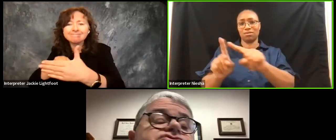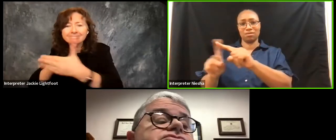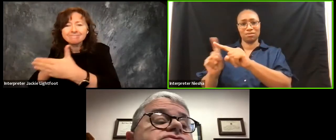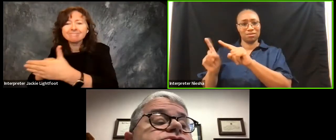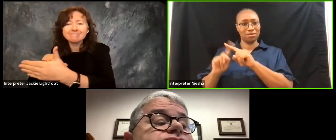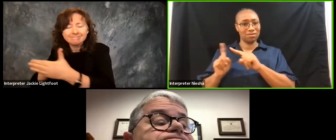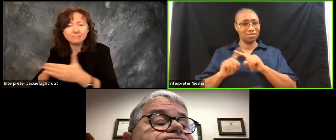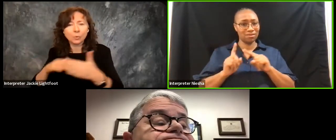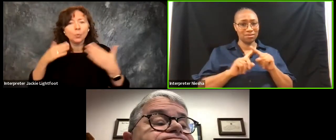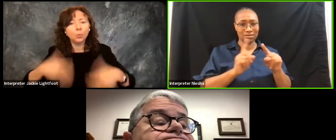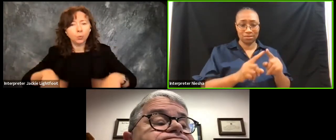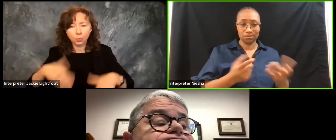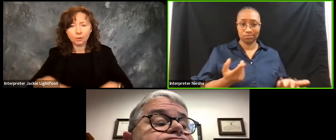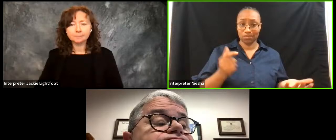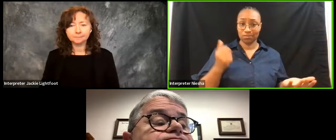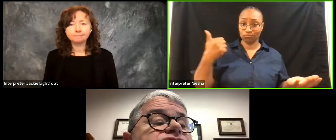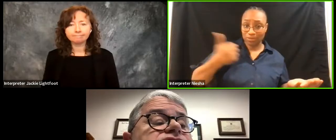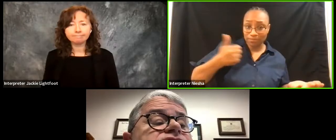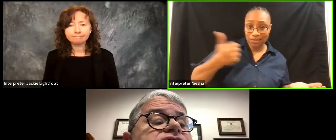healthcare facilities.